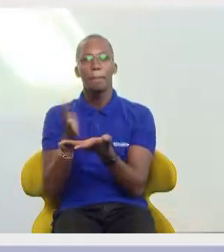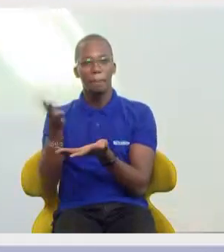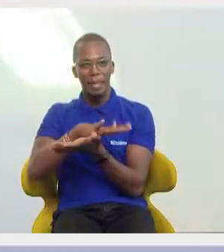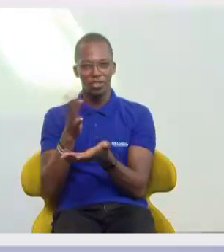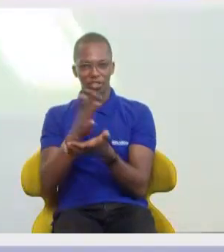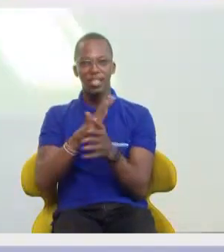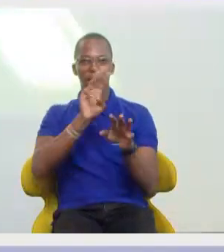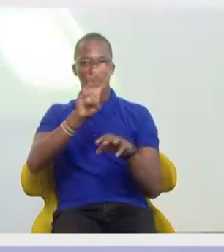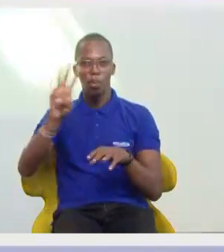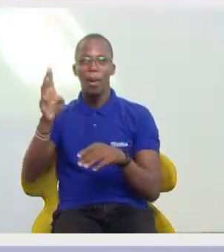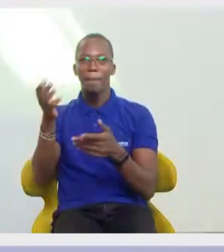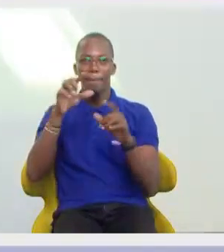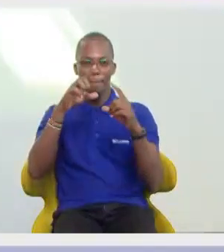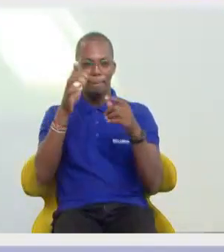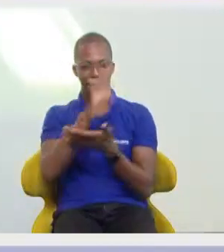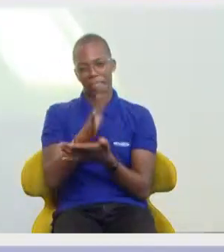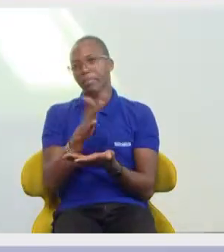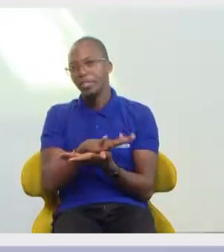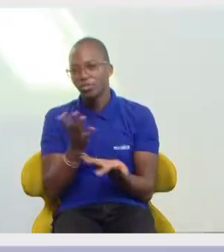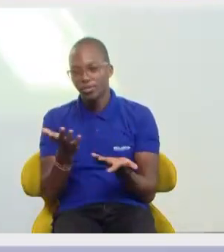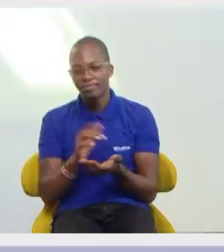perform the web pages.